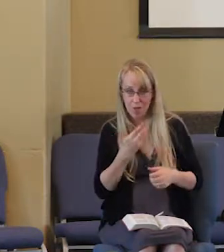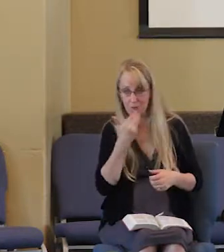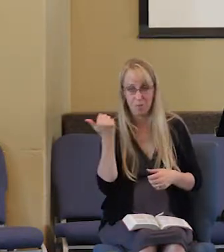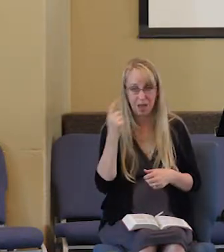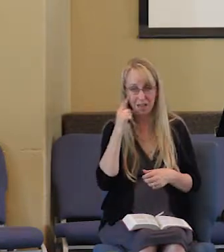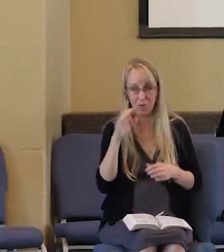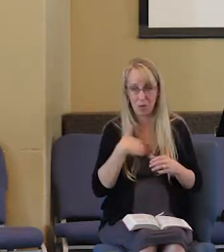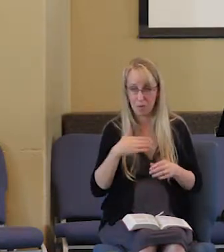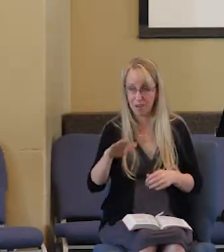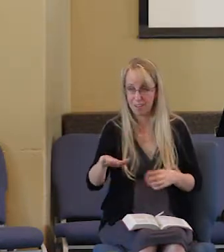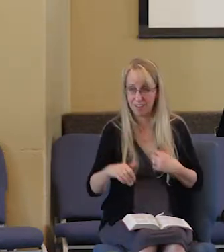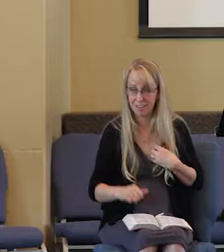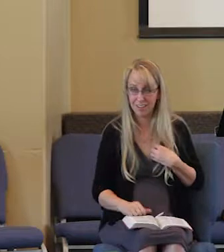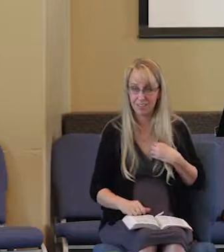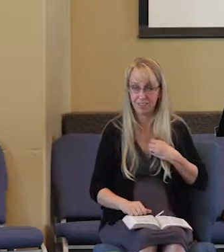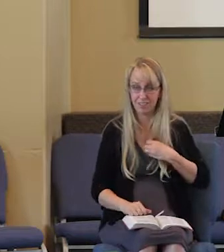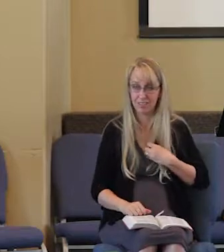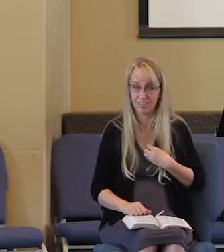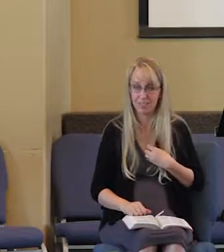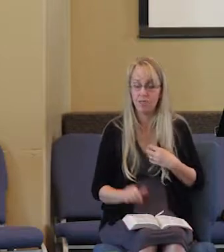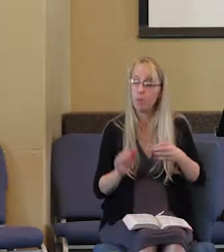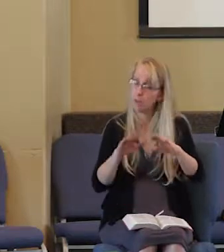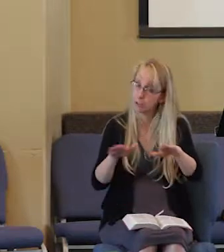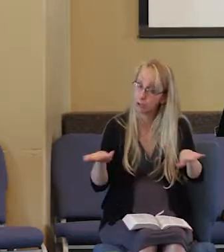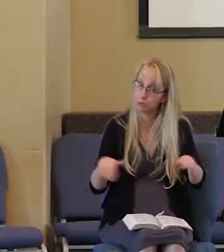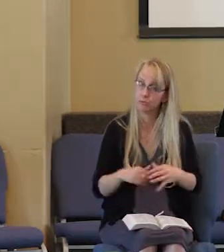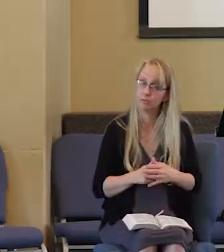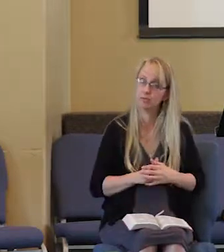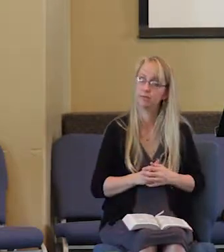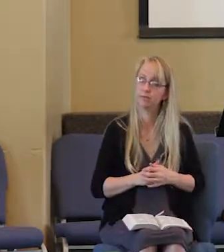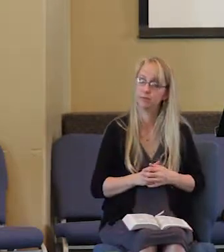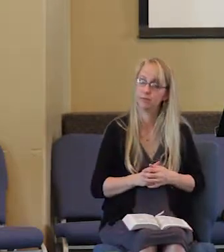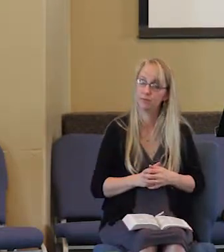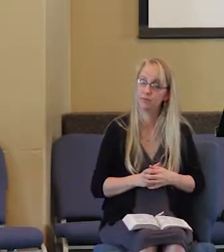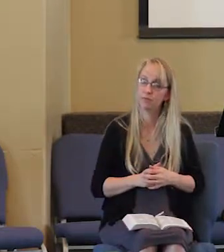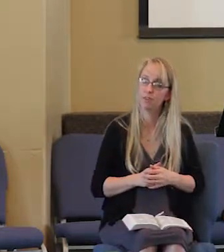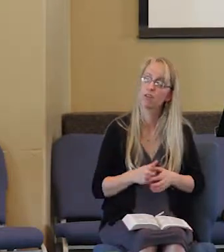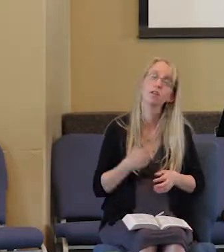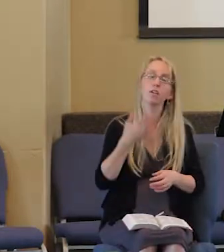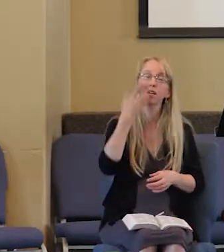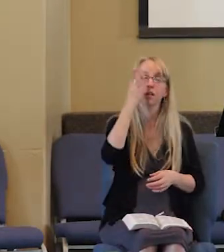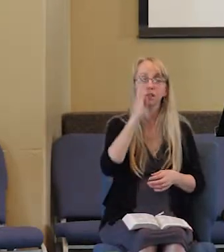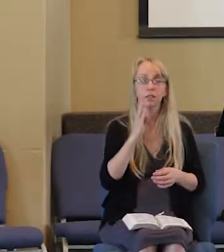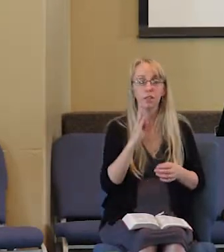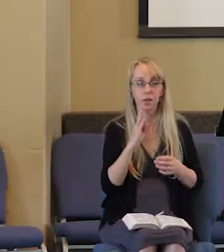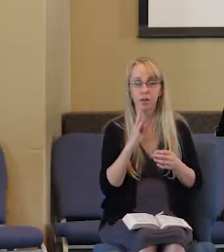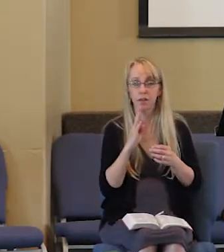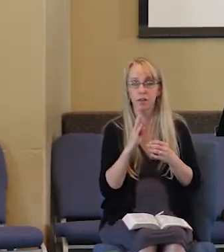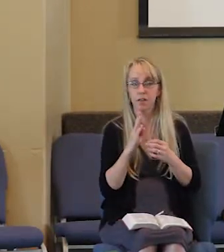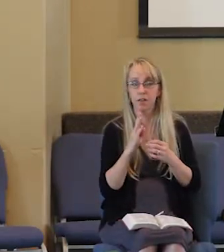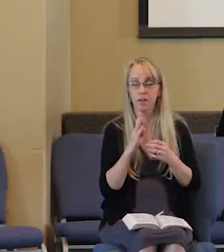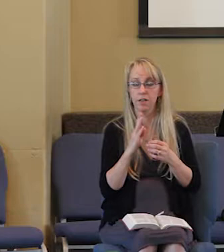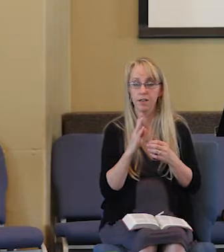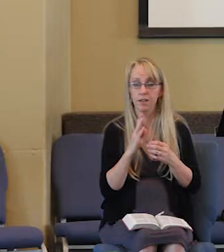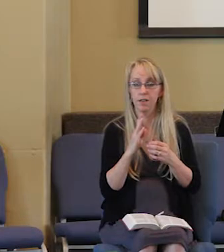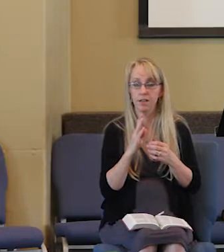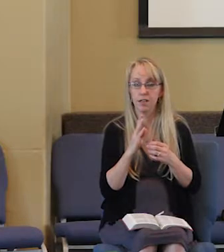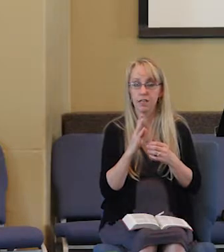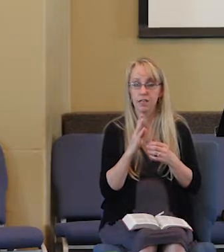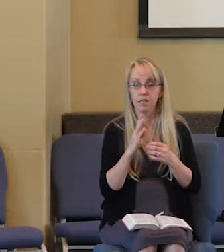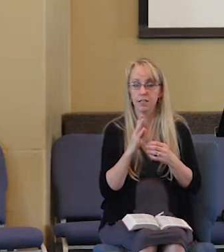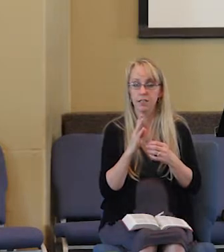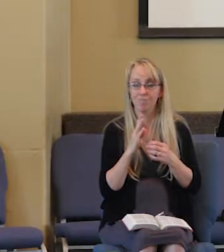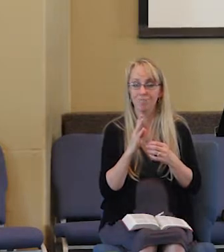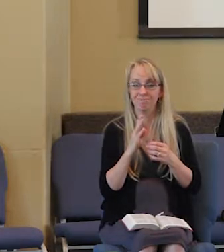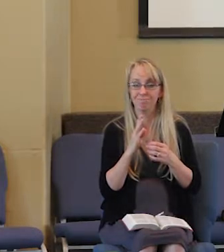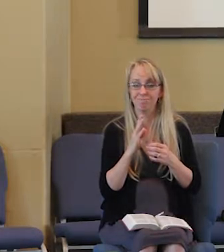I want the very best for my kid, for my kids, for my children. So God, I'm